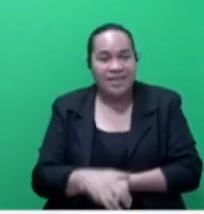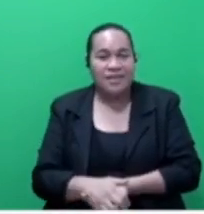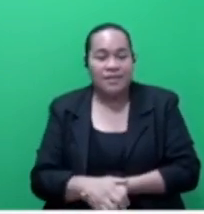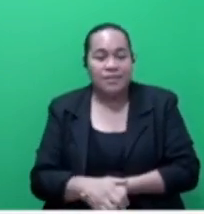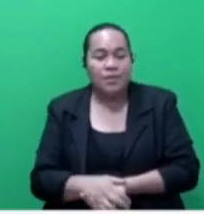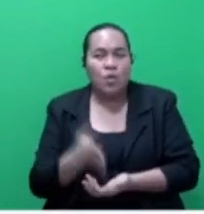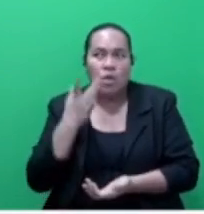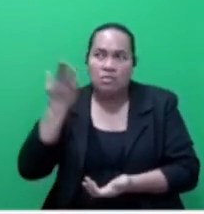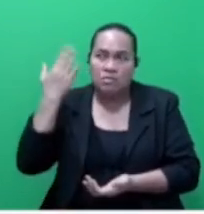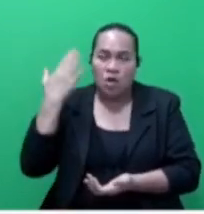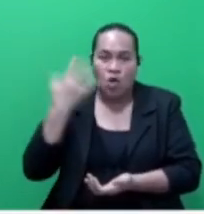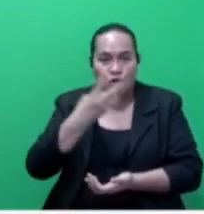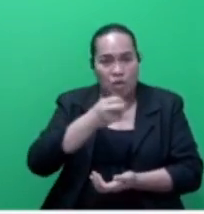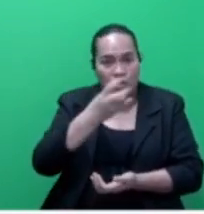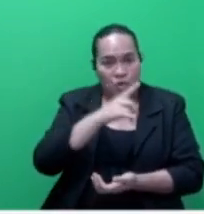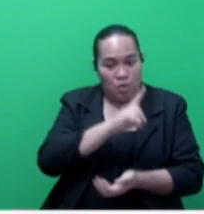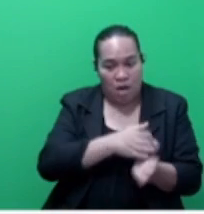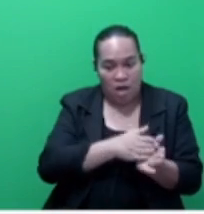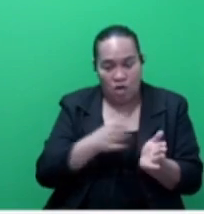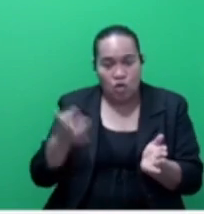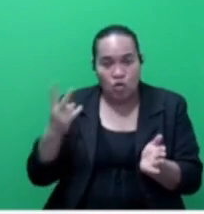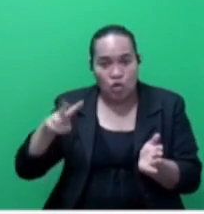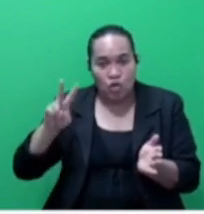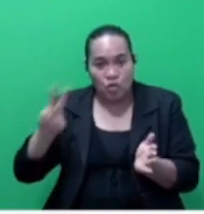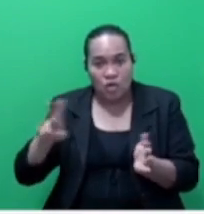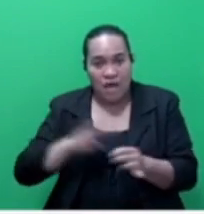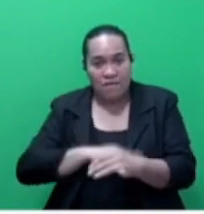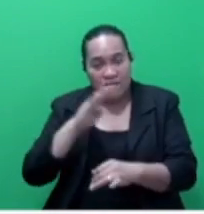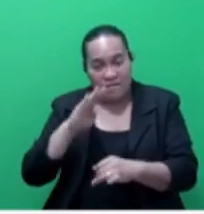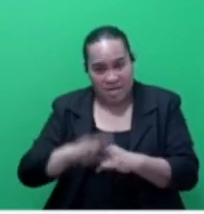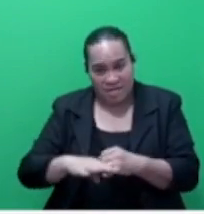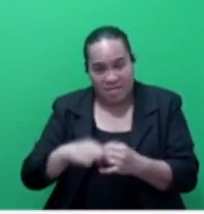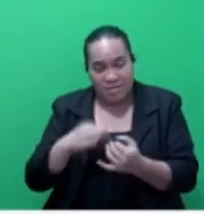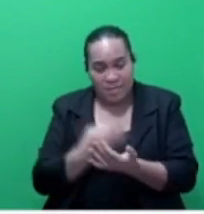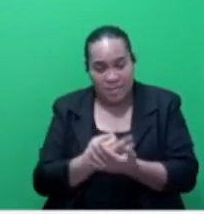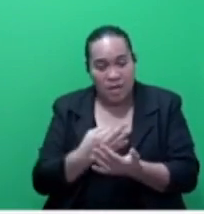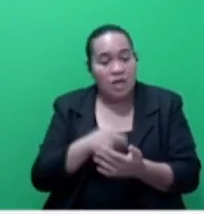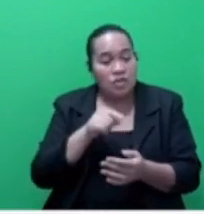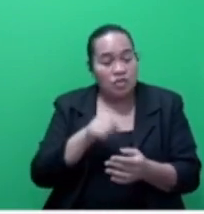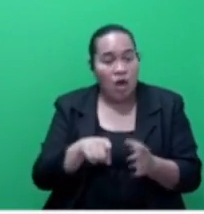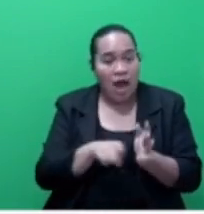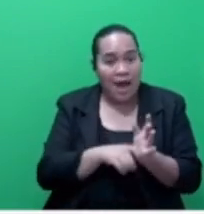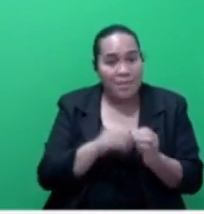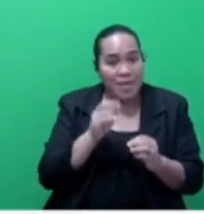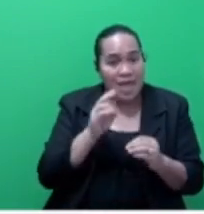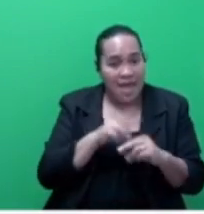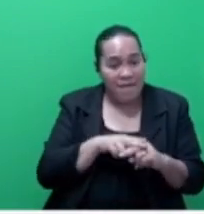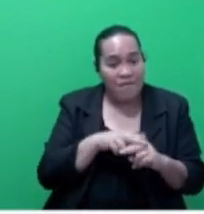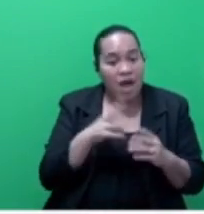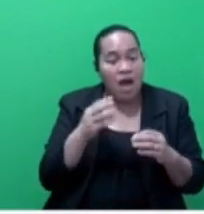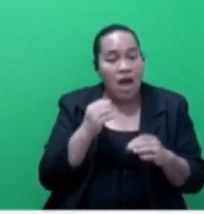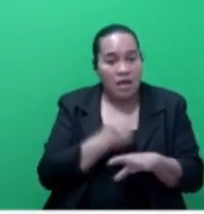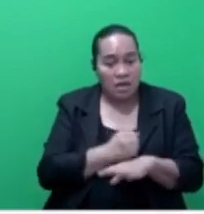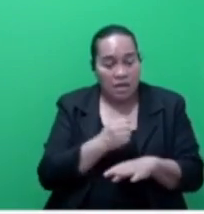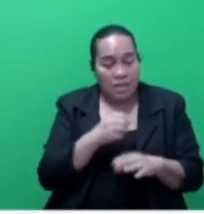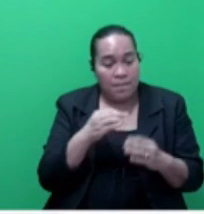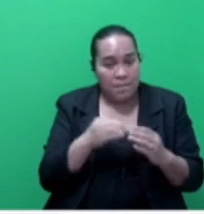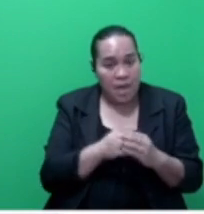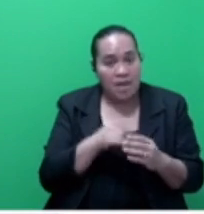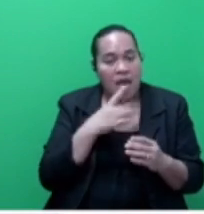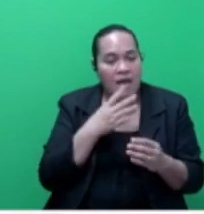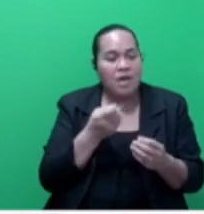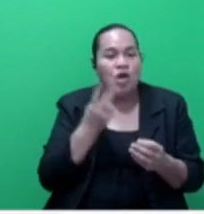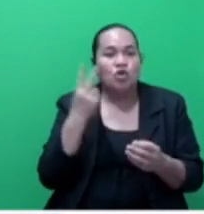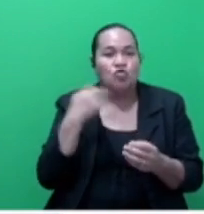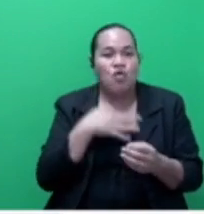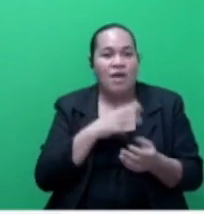in 2021 and 2022 national budget, Mr. Speaker, sir, government by RBF has made available $200 million through